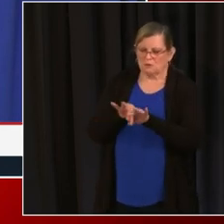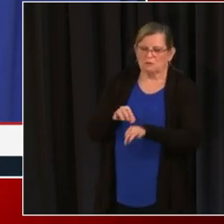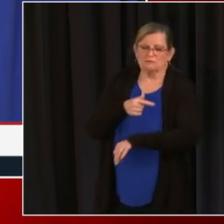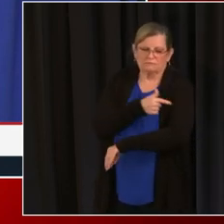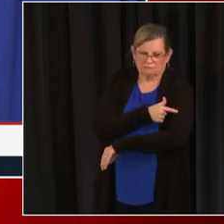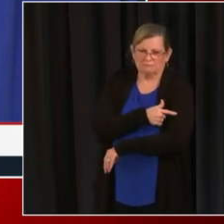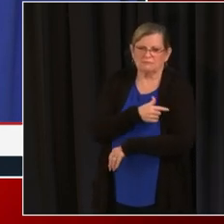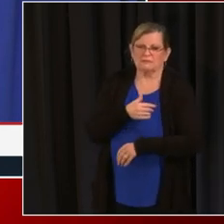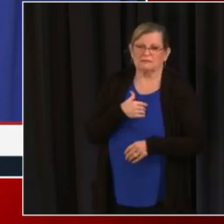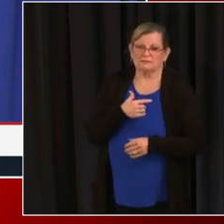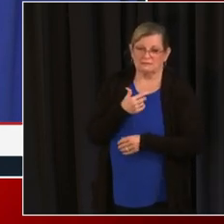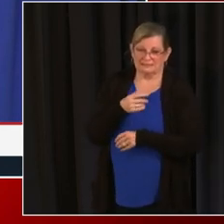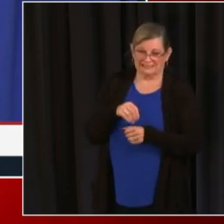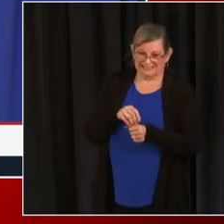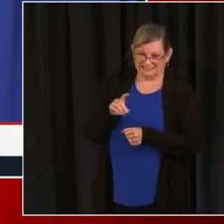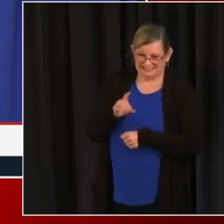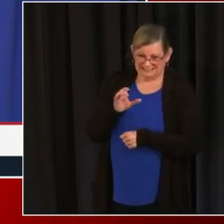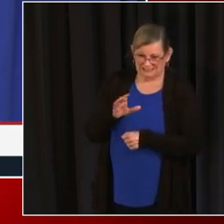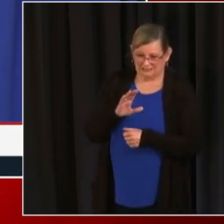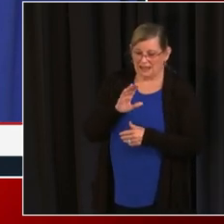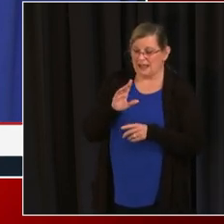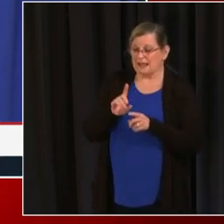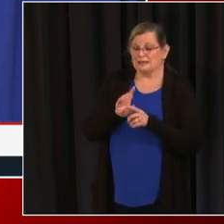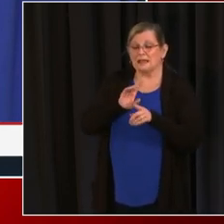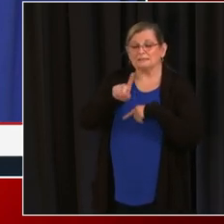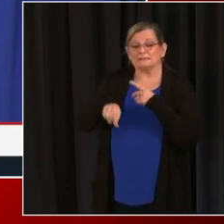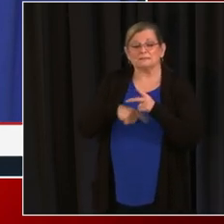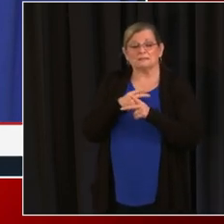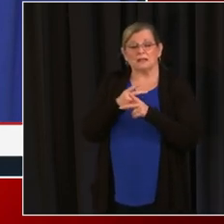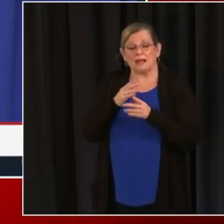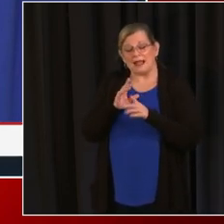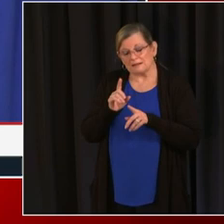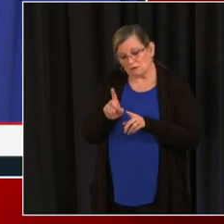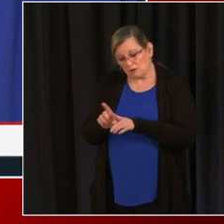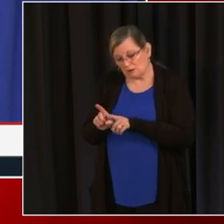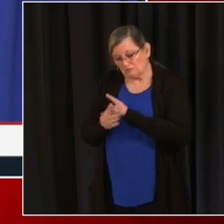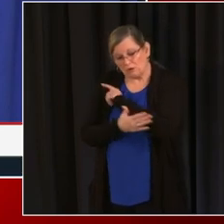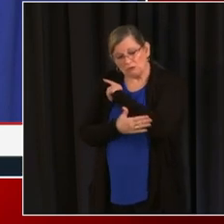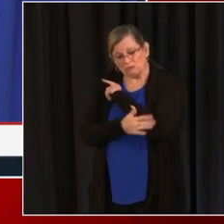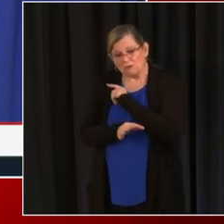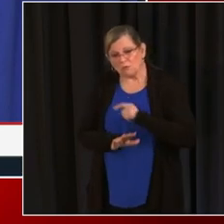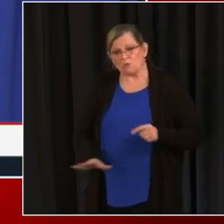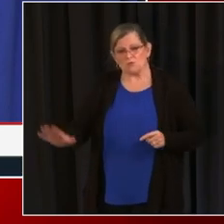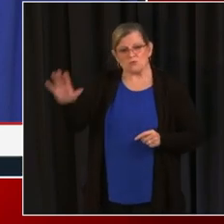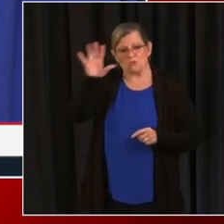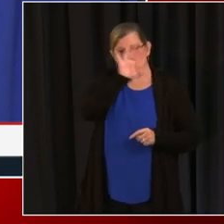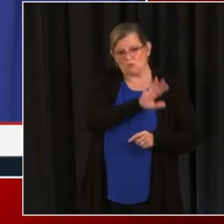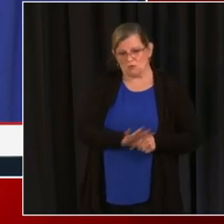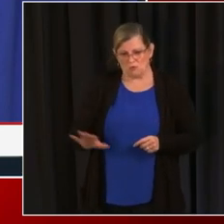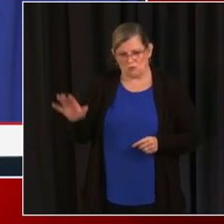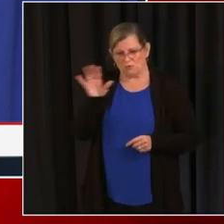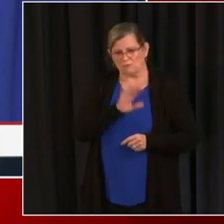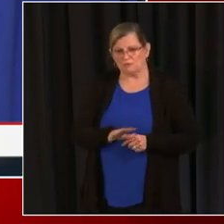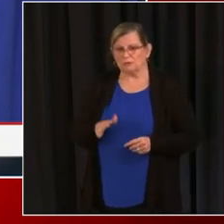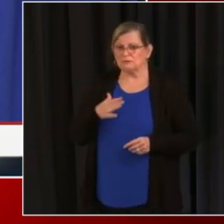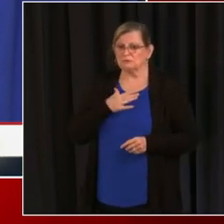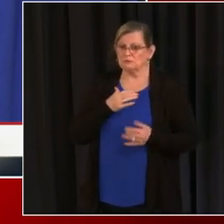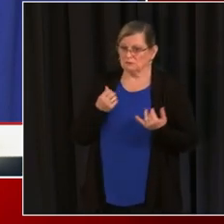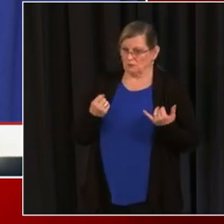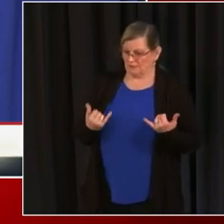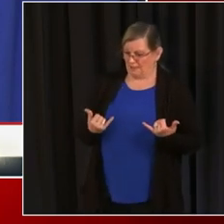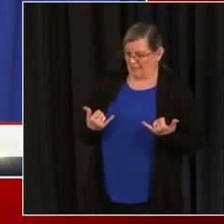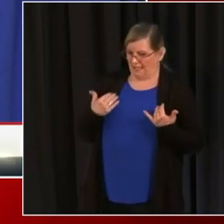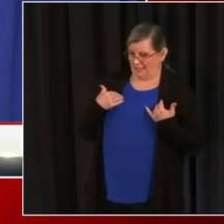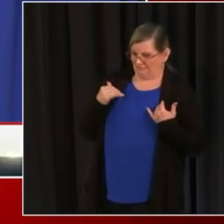of Columbia and the country as a whole because we don't yet have enough vaccine for everybody who wants a dose. So until we